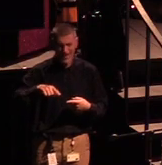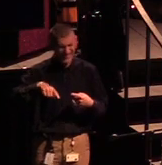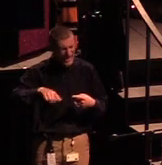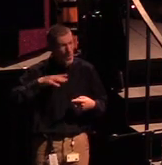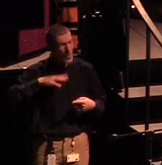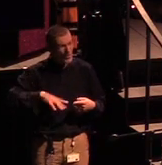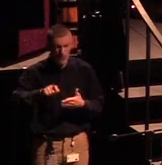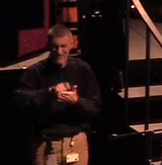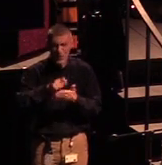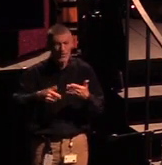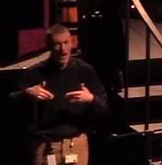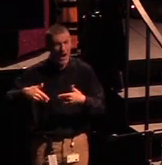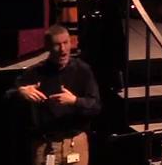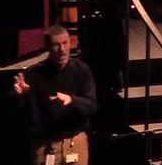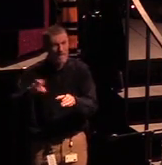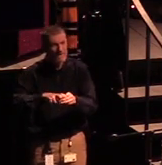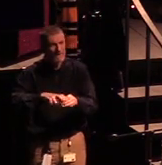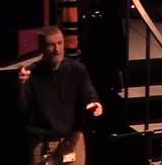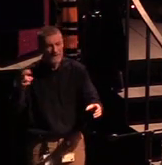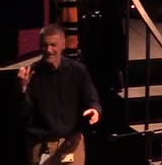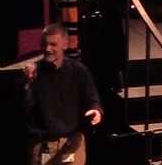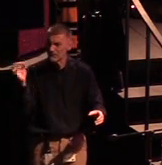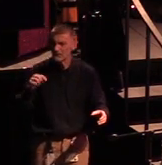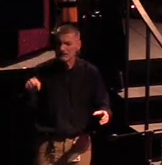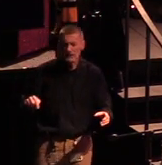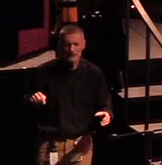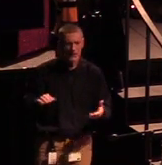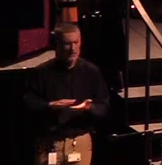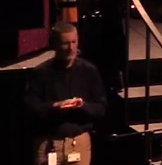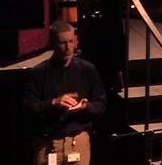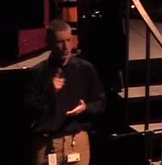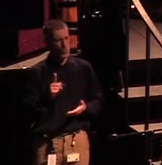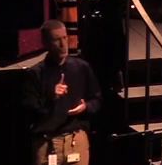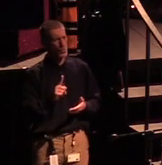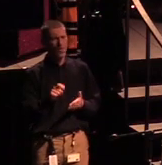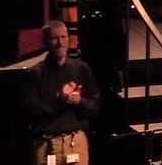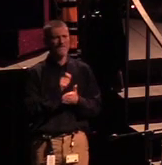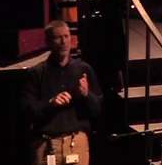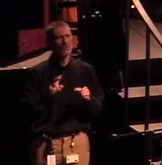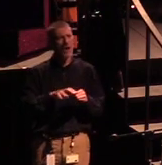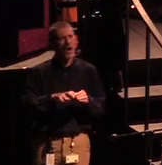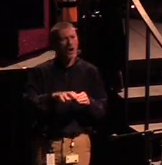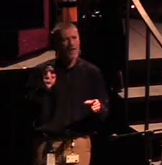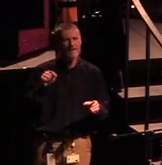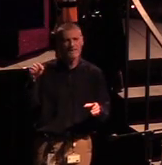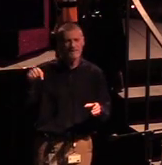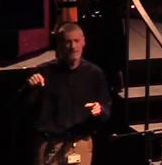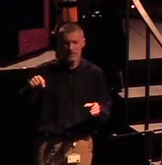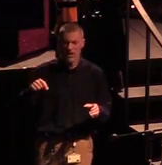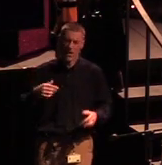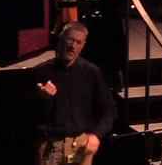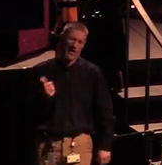there's a very very stereotypical canon notion of the people that are voting to leave that you know they may be ill informed